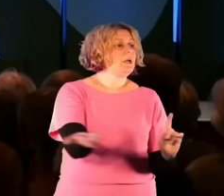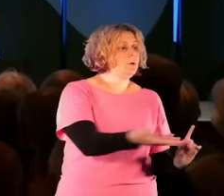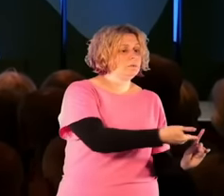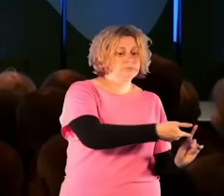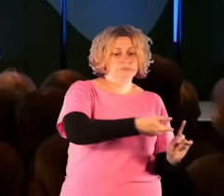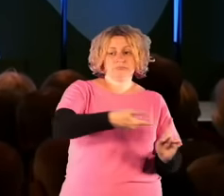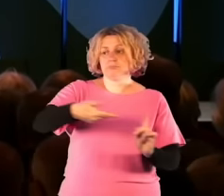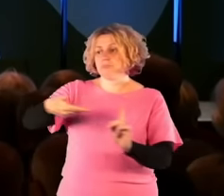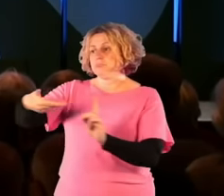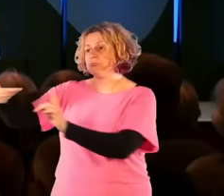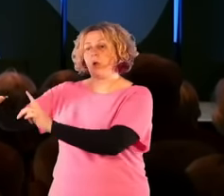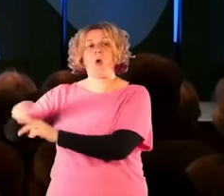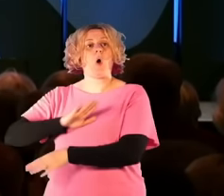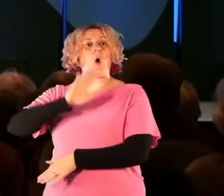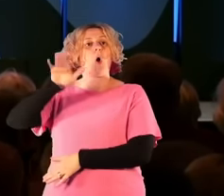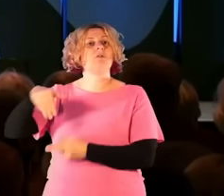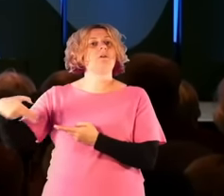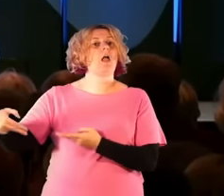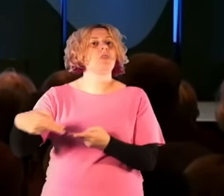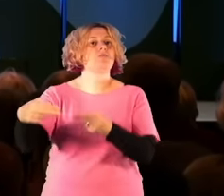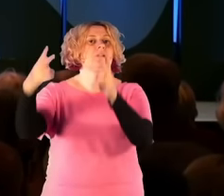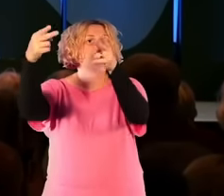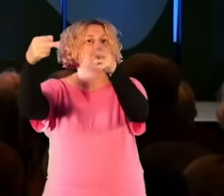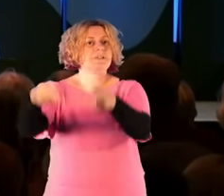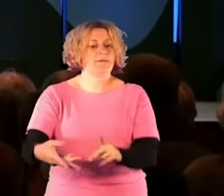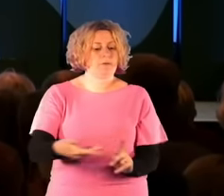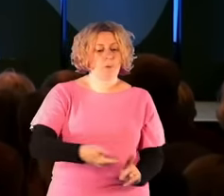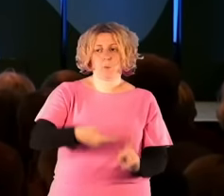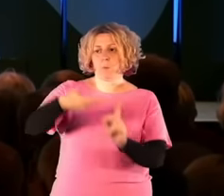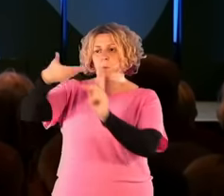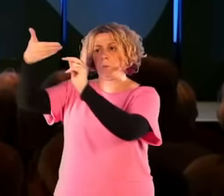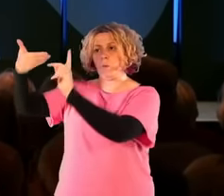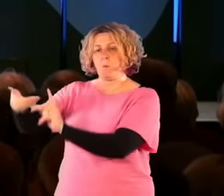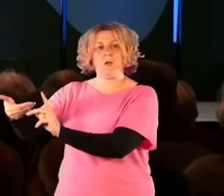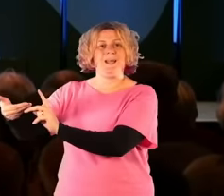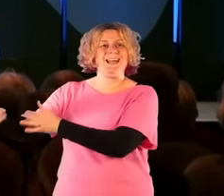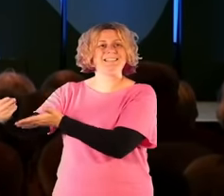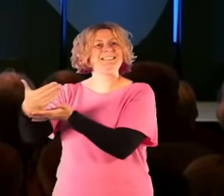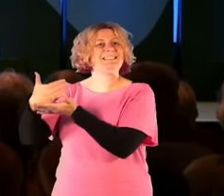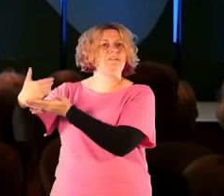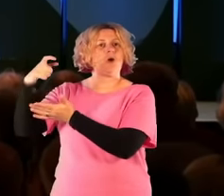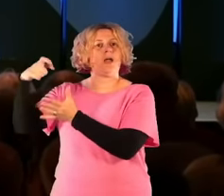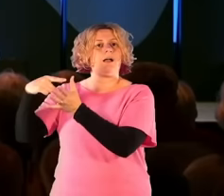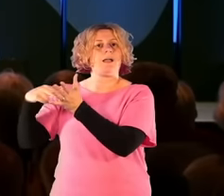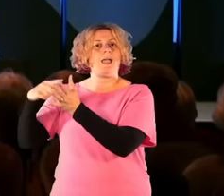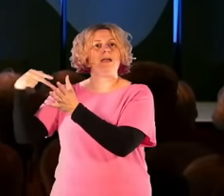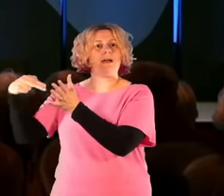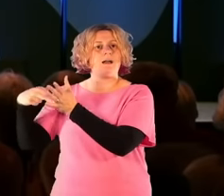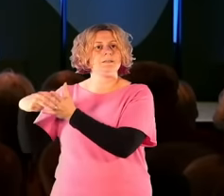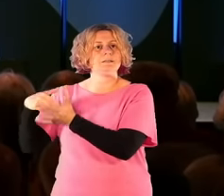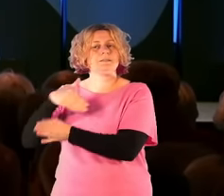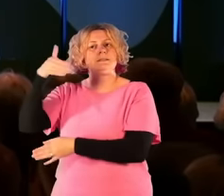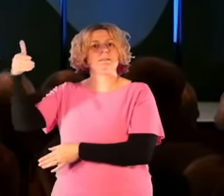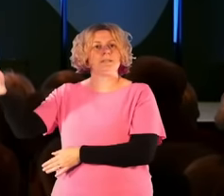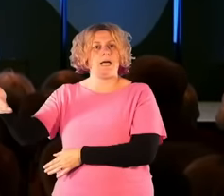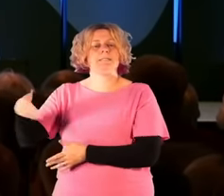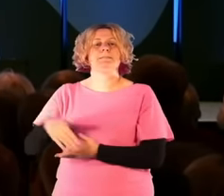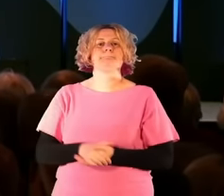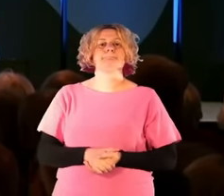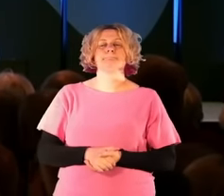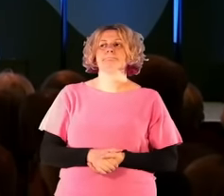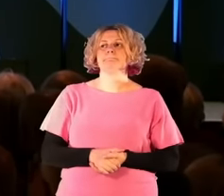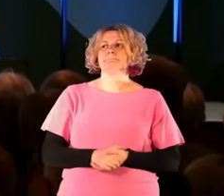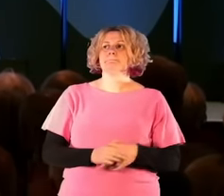death. And he'll land you safe on Canaan's side. Look at the way in which he describes this place